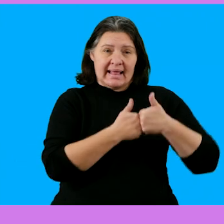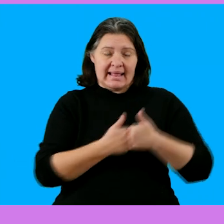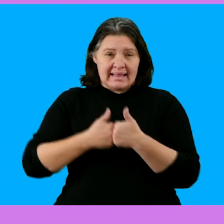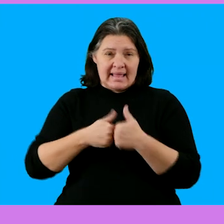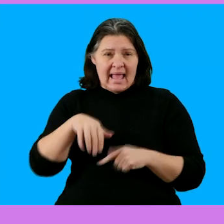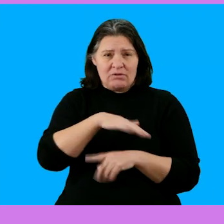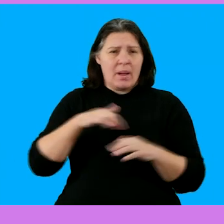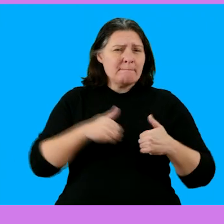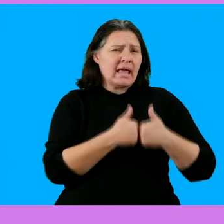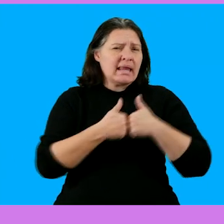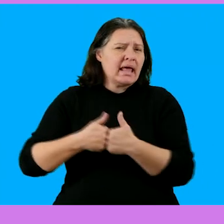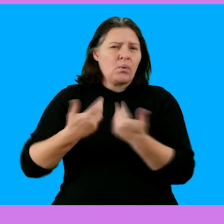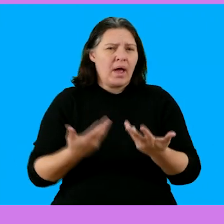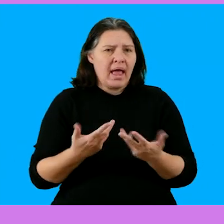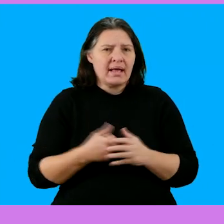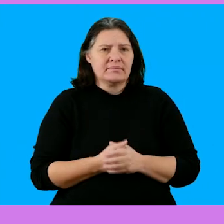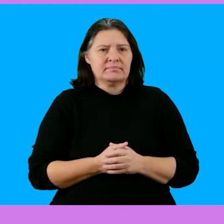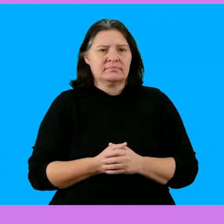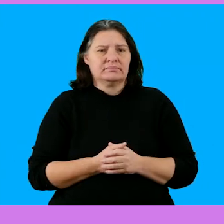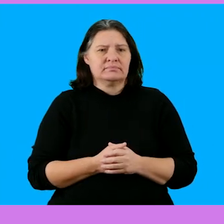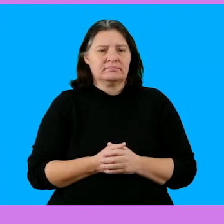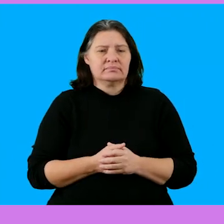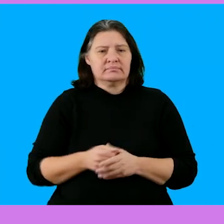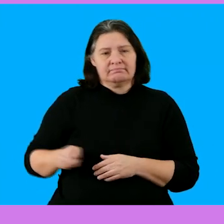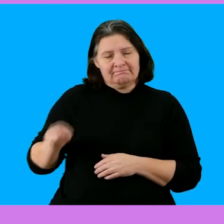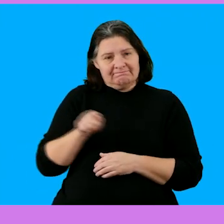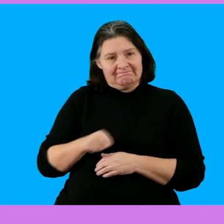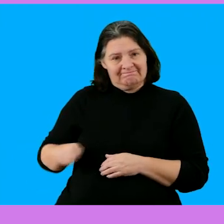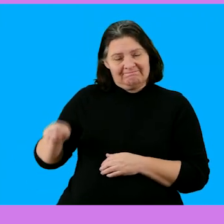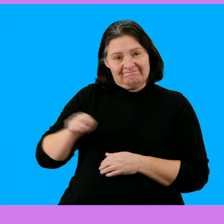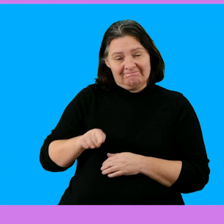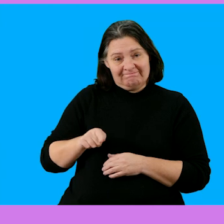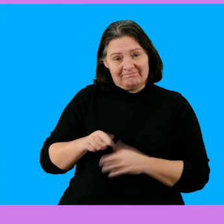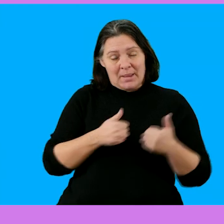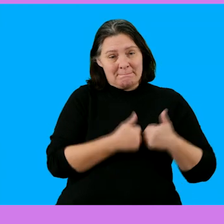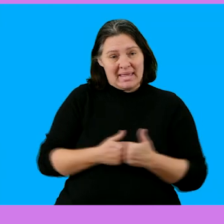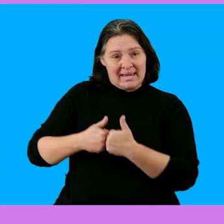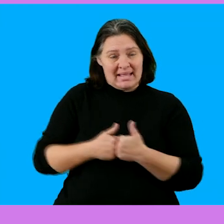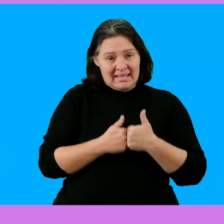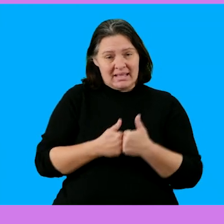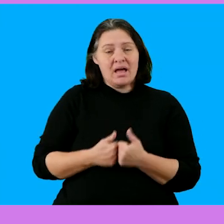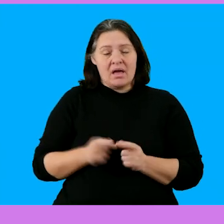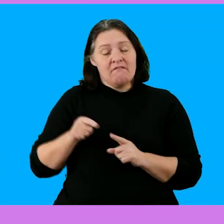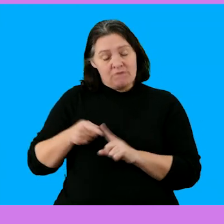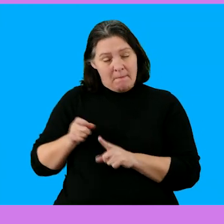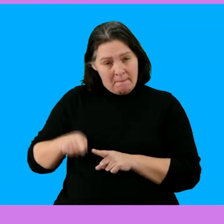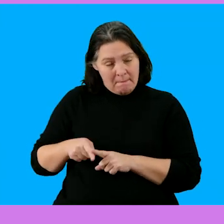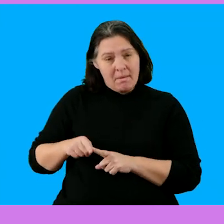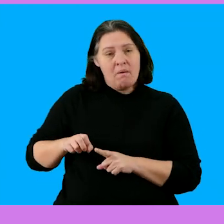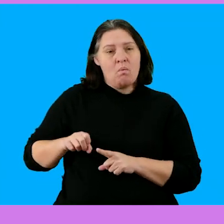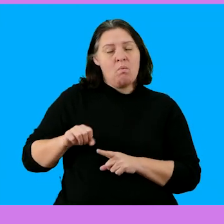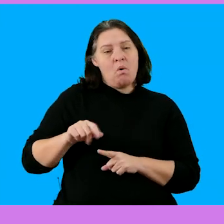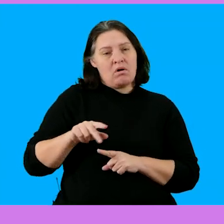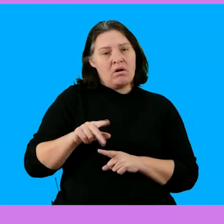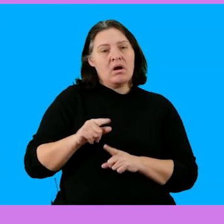picnic site. We agree. Where's the picnic site? It's right here. So there's the picnic site, and now you like to walk